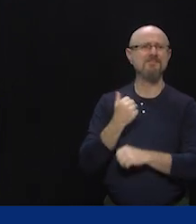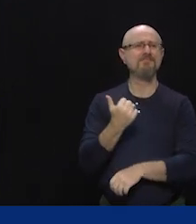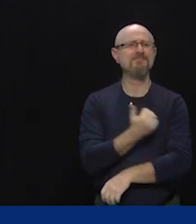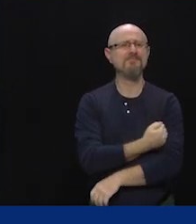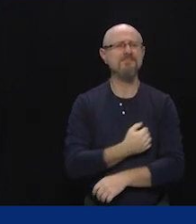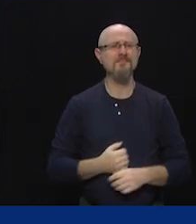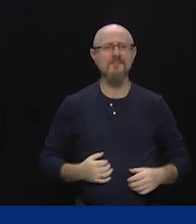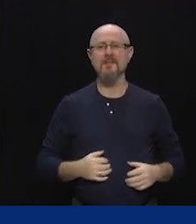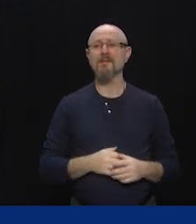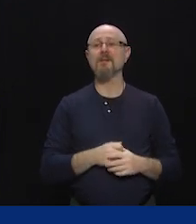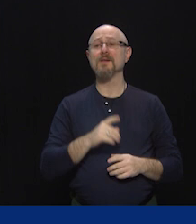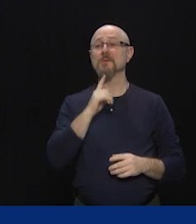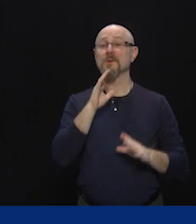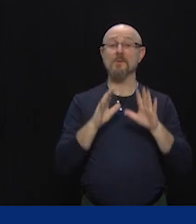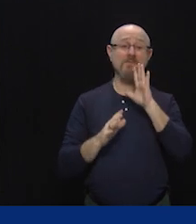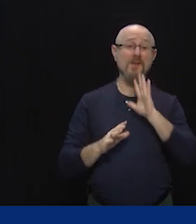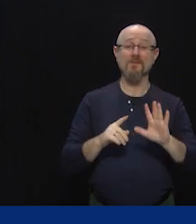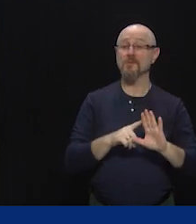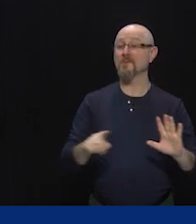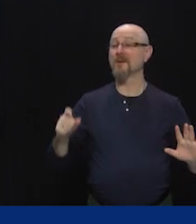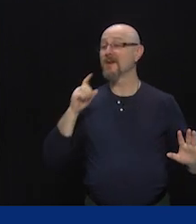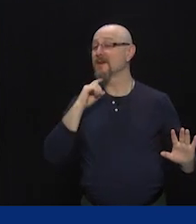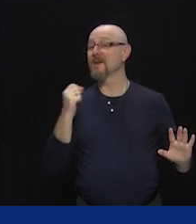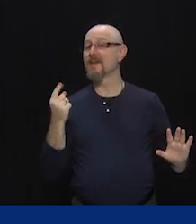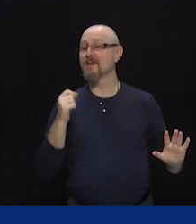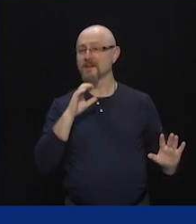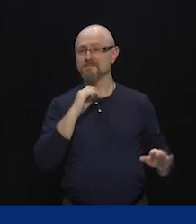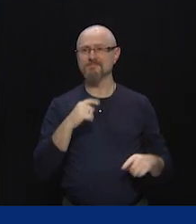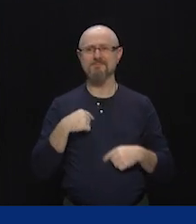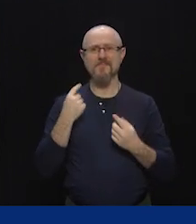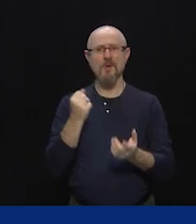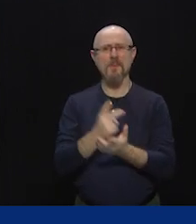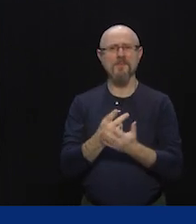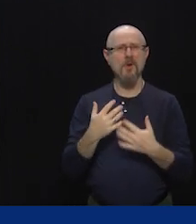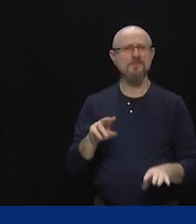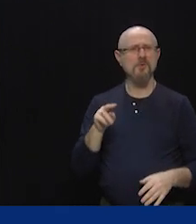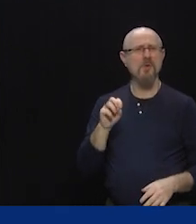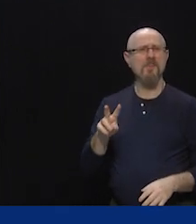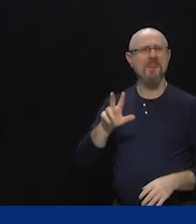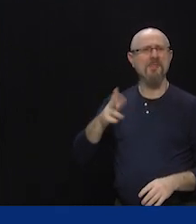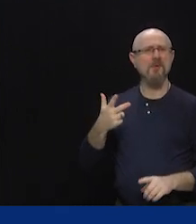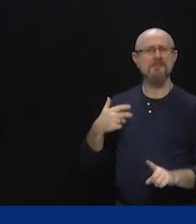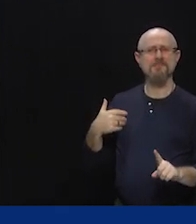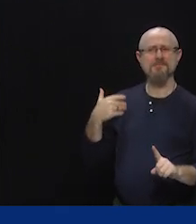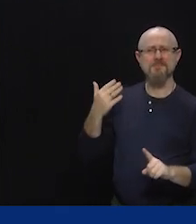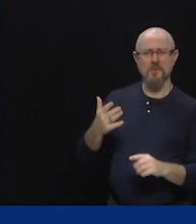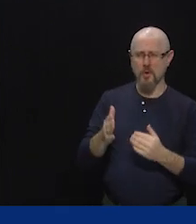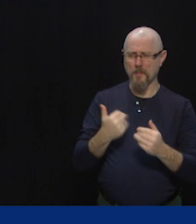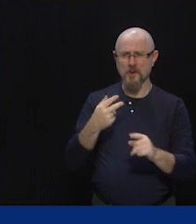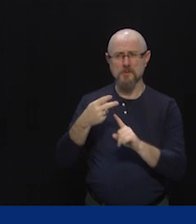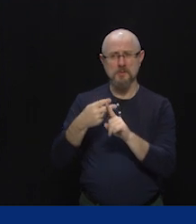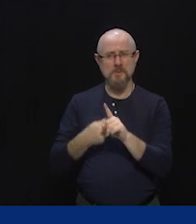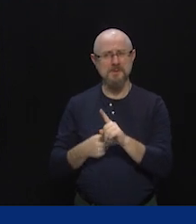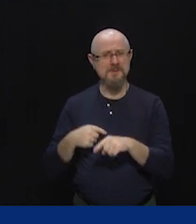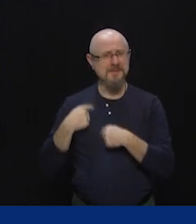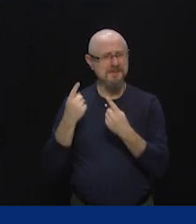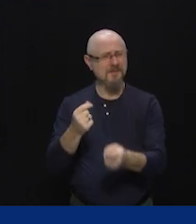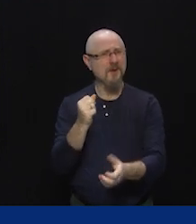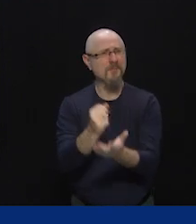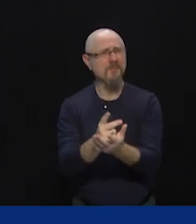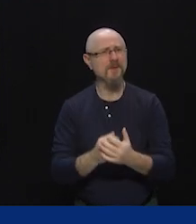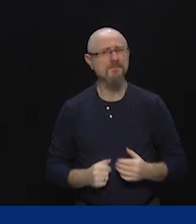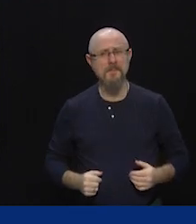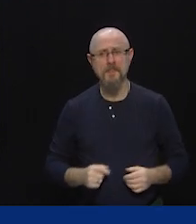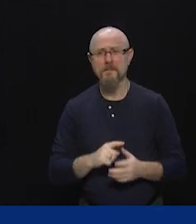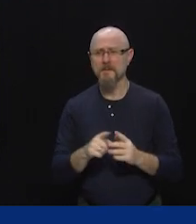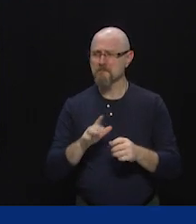to 11 have been approved since November 3rd. So we're almost up to 2 solid months where you've had this opportunity to get children